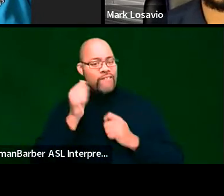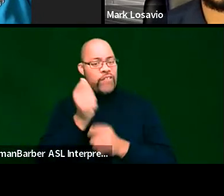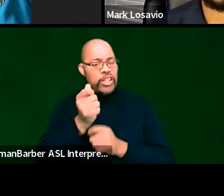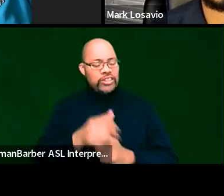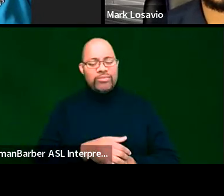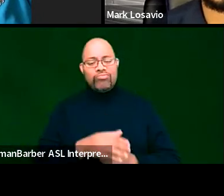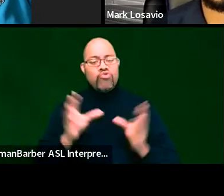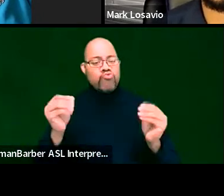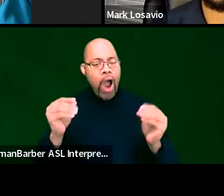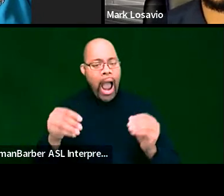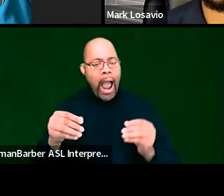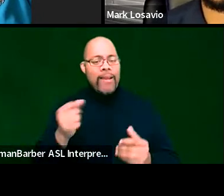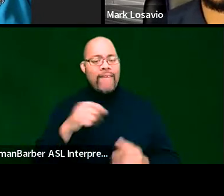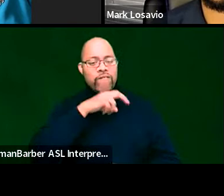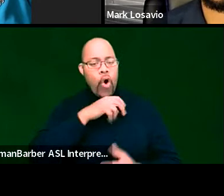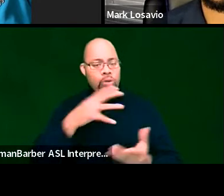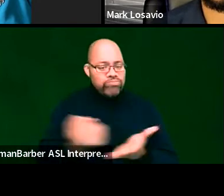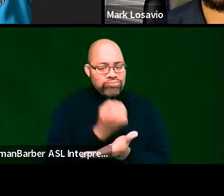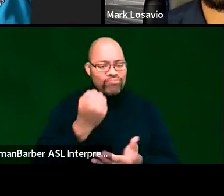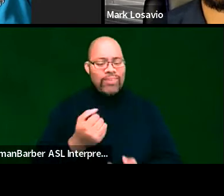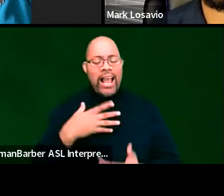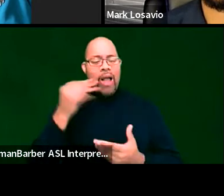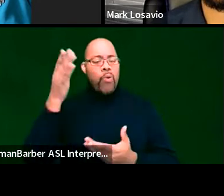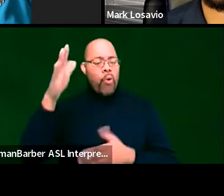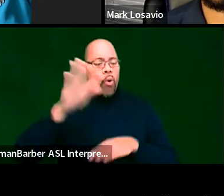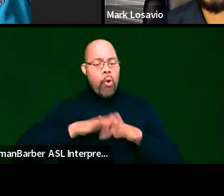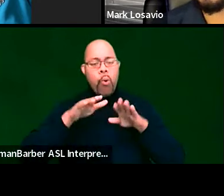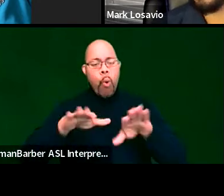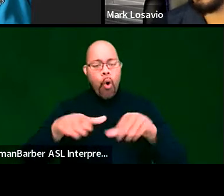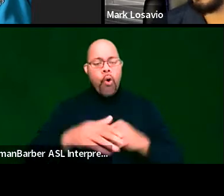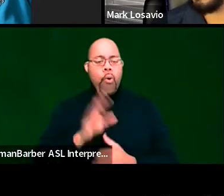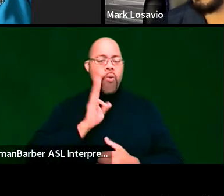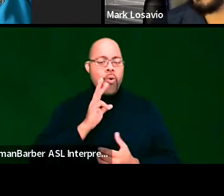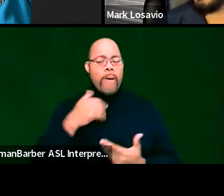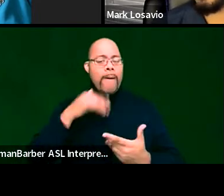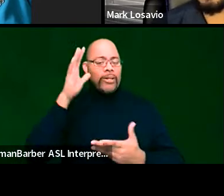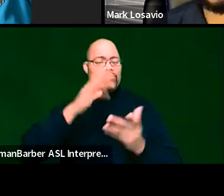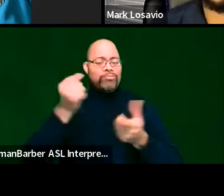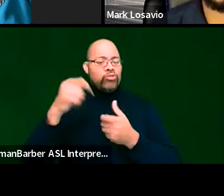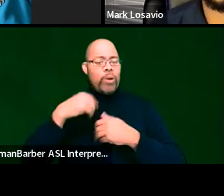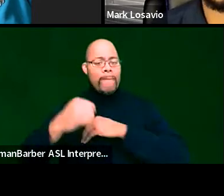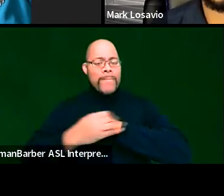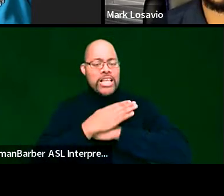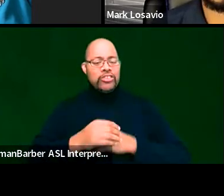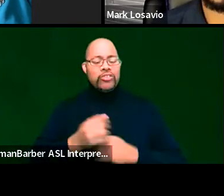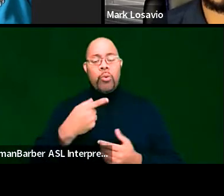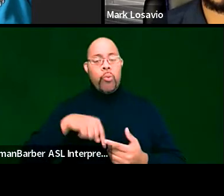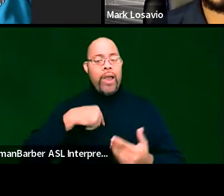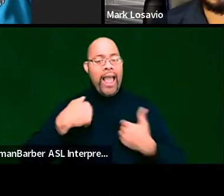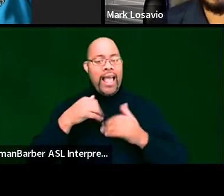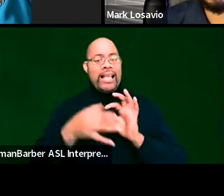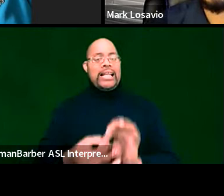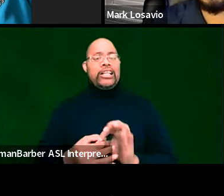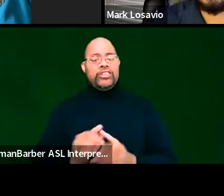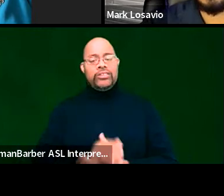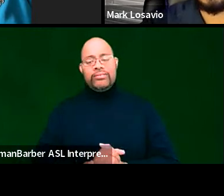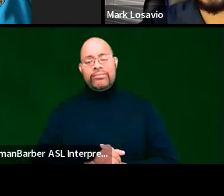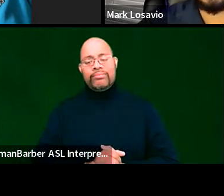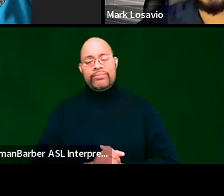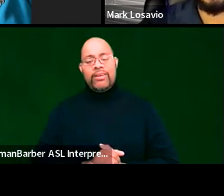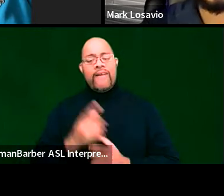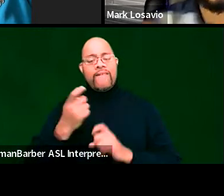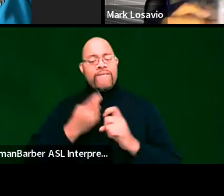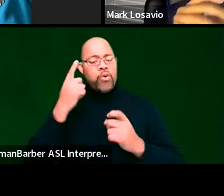and crabbing and frog gigging and being out there on the water. You know, my parents took us to the beach. And so we had that connectivity from